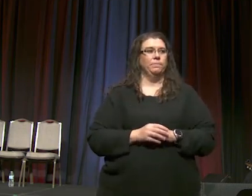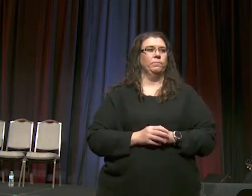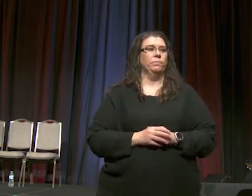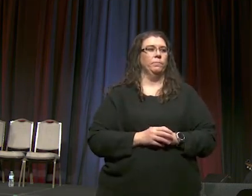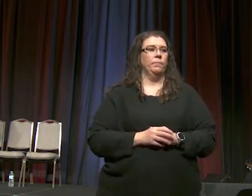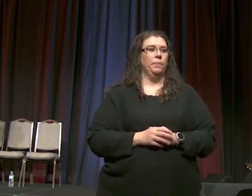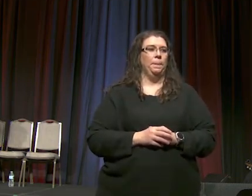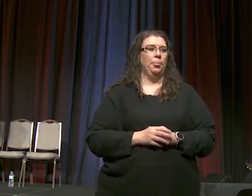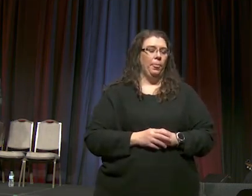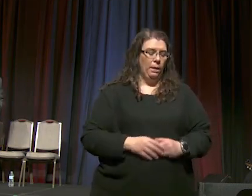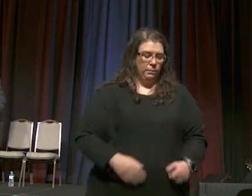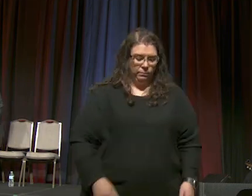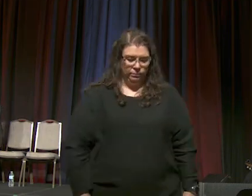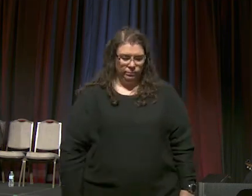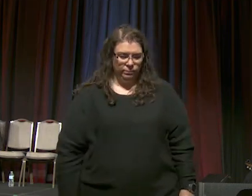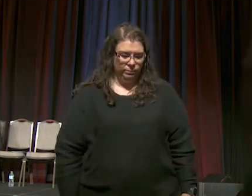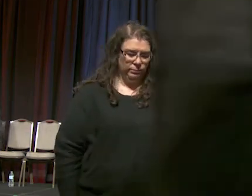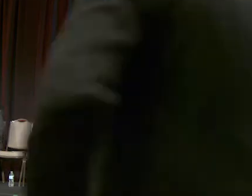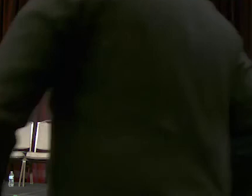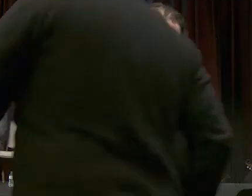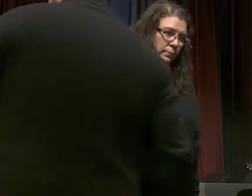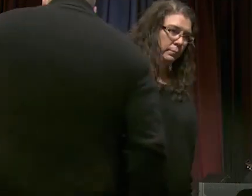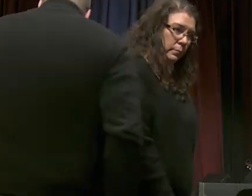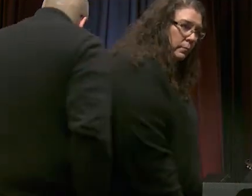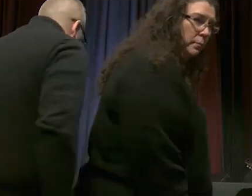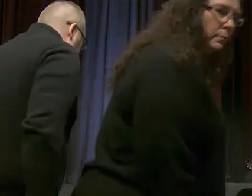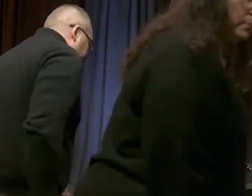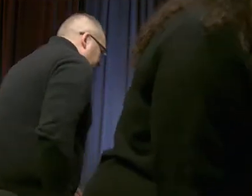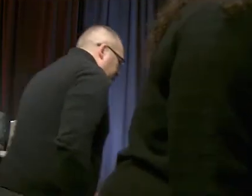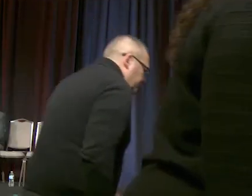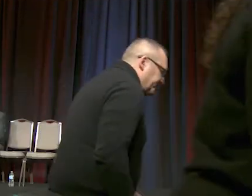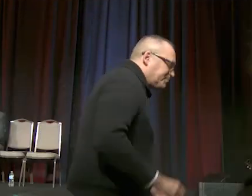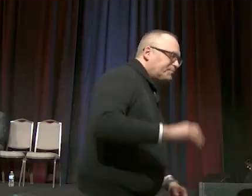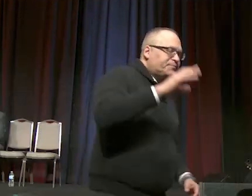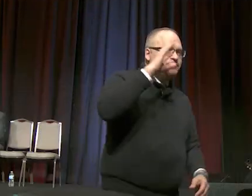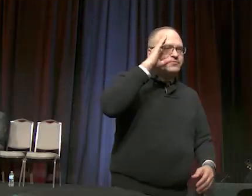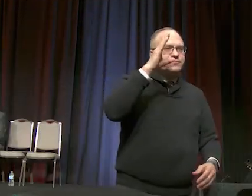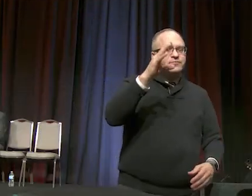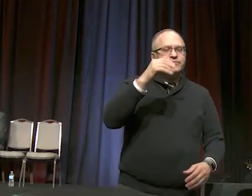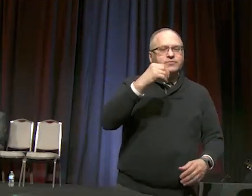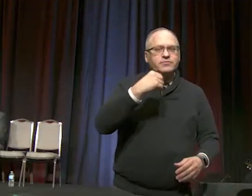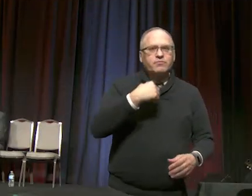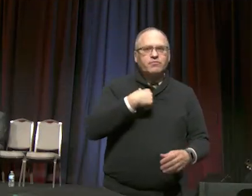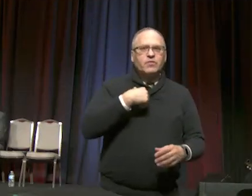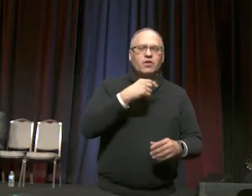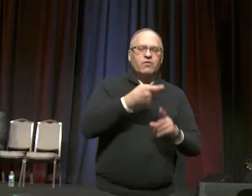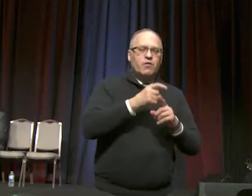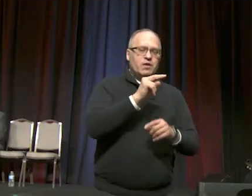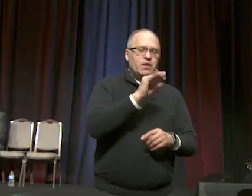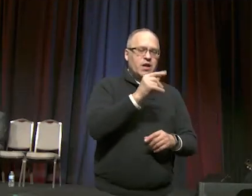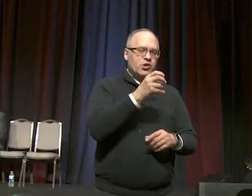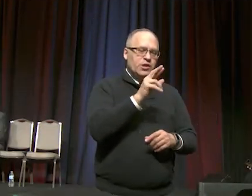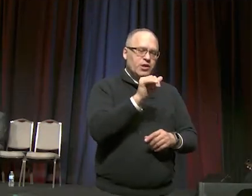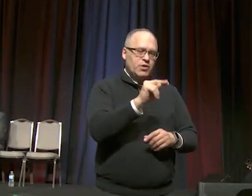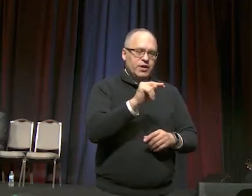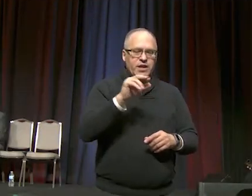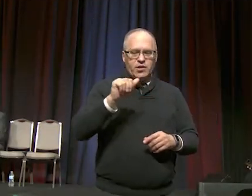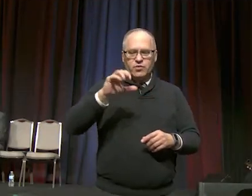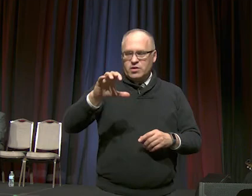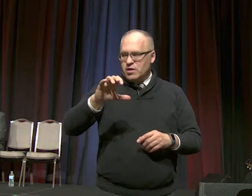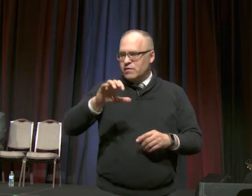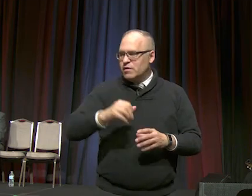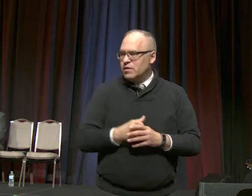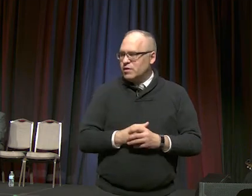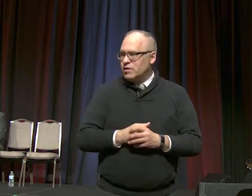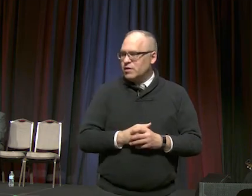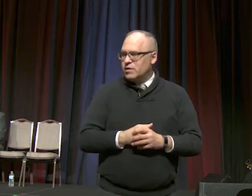Yeah, my name is Reverend Ande Emmanuel, clergy delegate from Southern Nigeria Annual Conference. In an event that a sitting delegate was not able